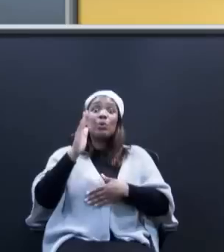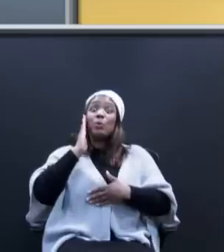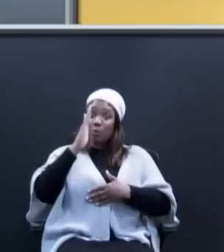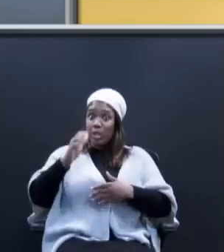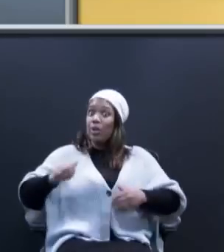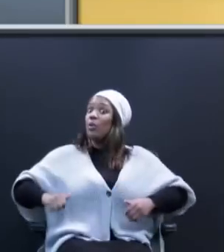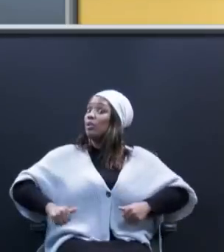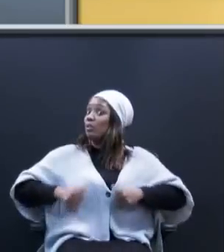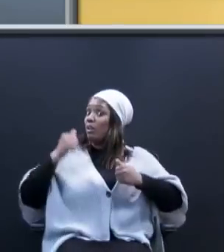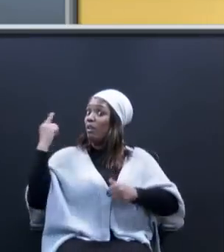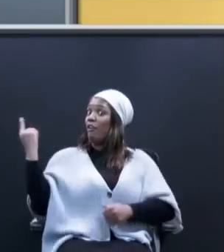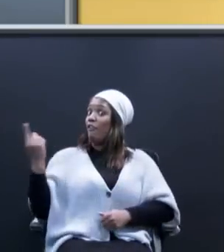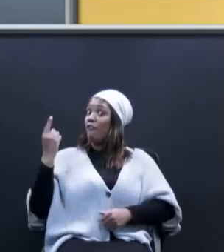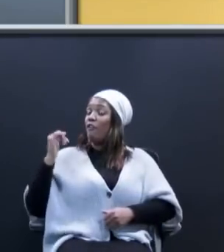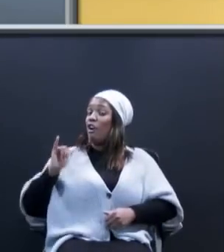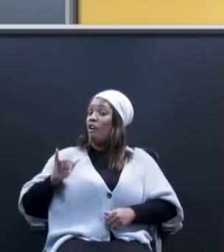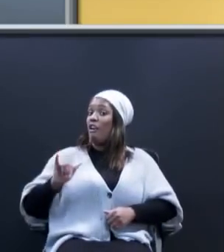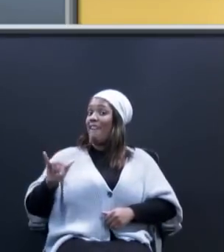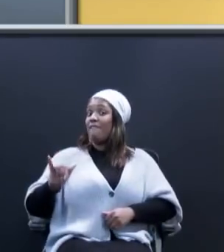Deuteronomy, the 16th chapter.